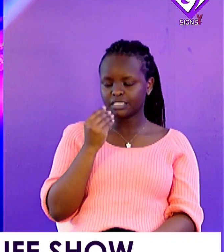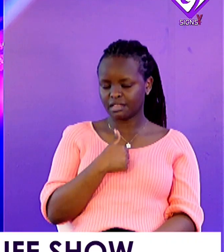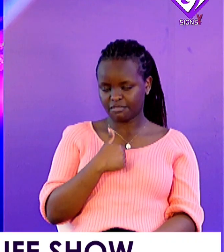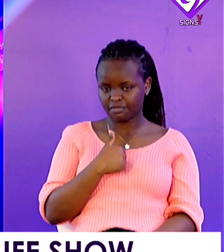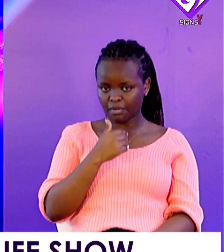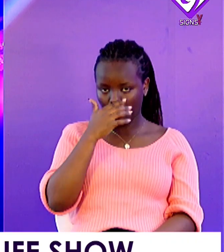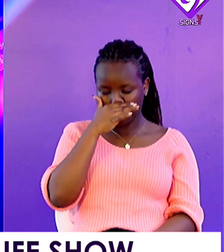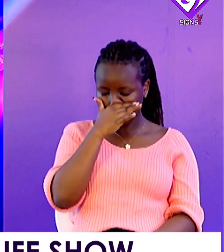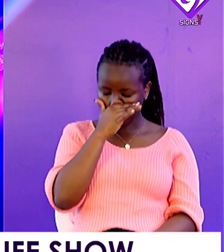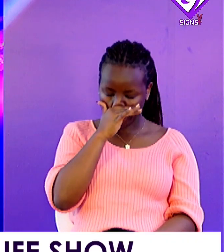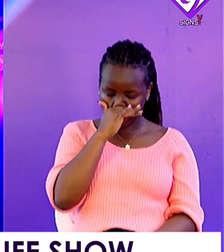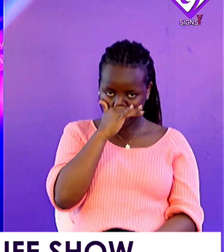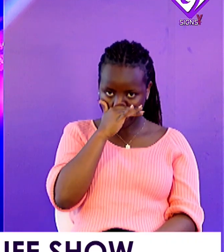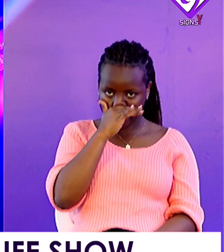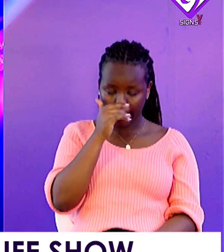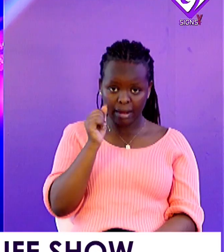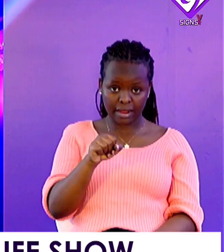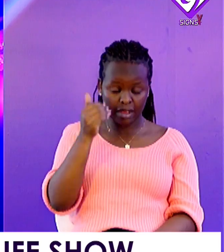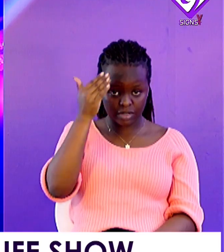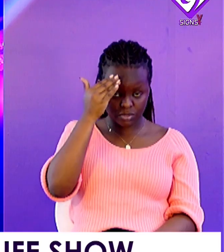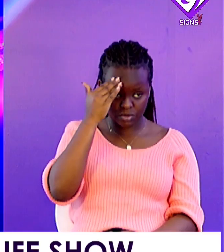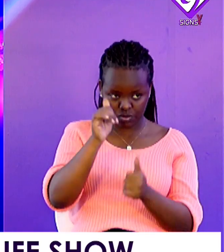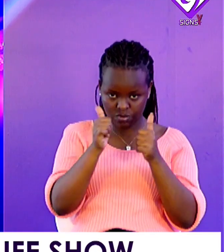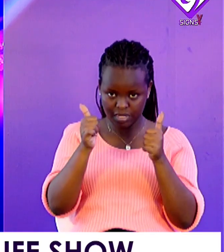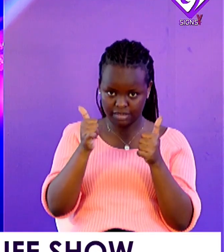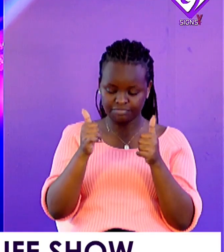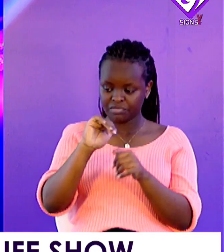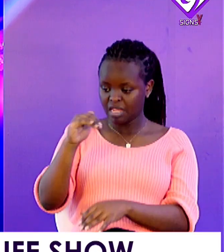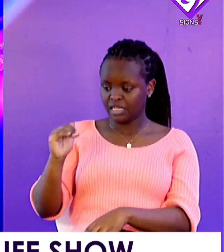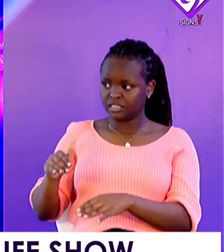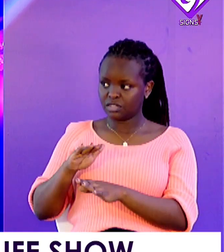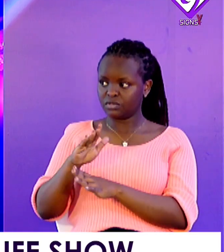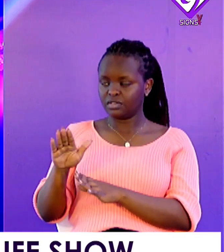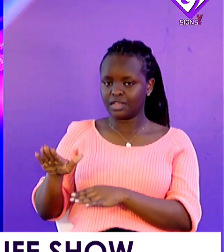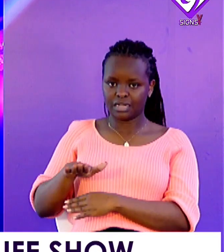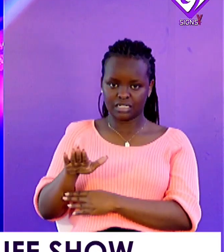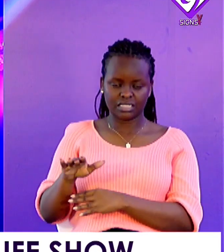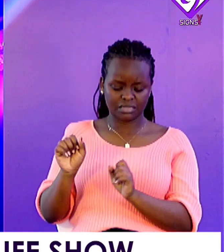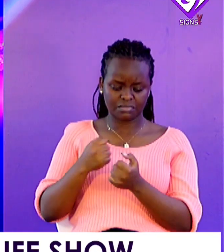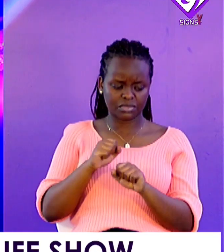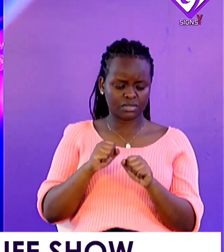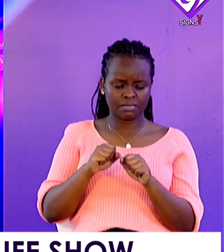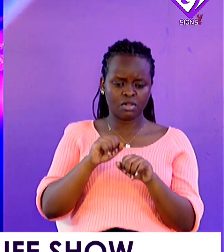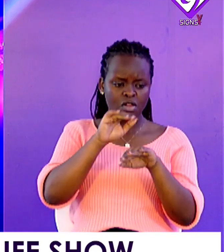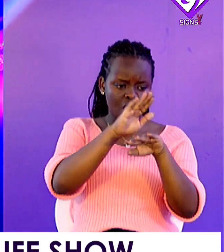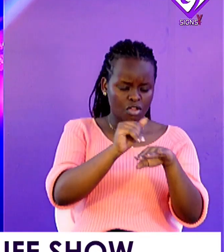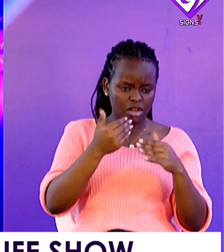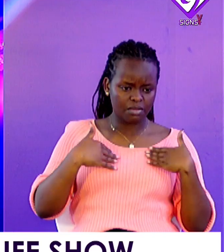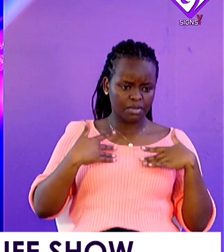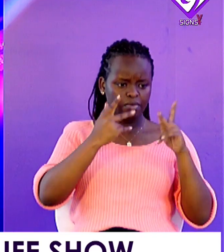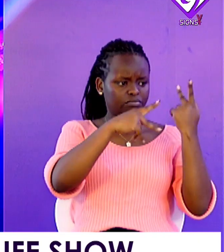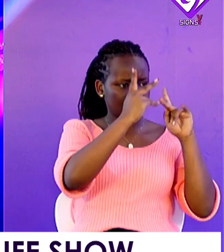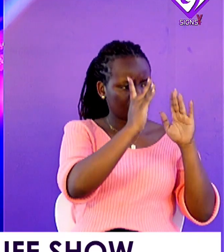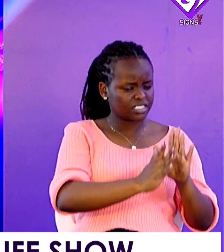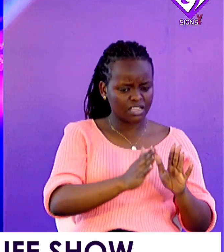are aware, particularly in urban setting, you cannot be reaching out to people who are professors and you don't